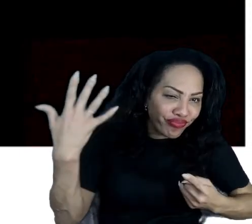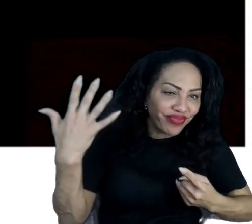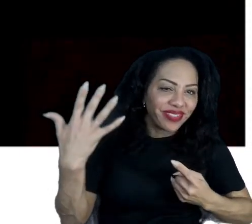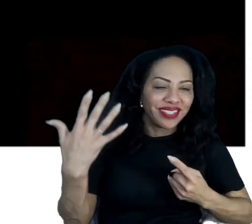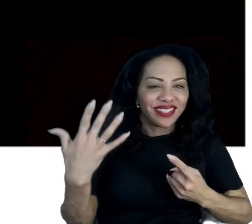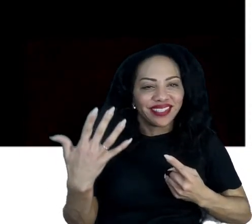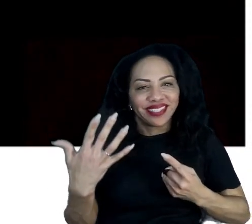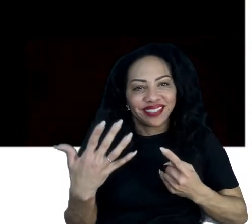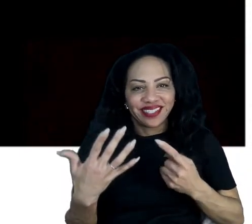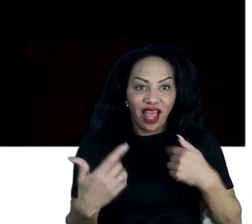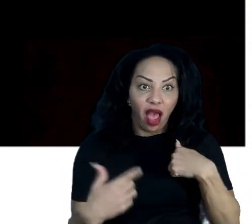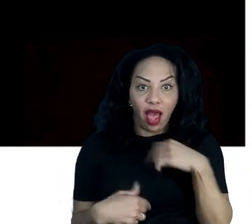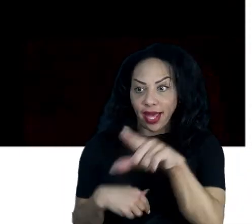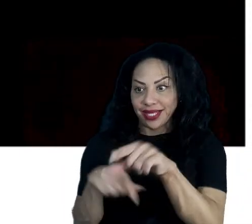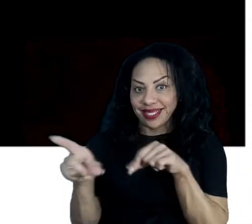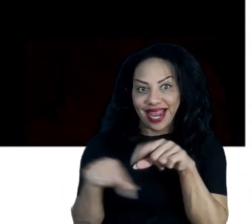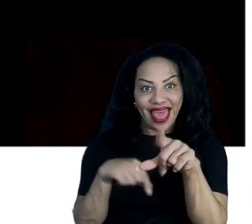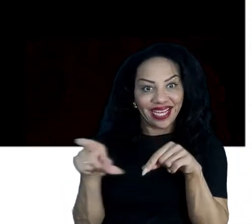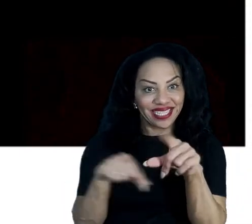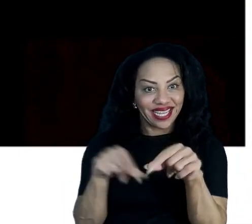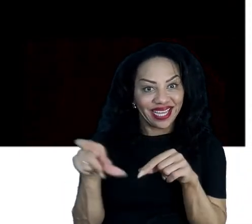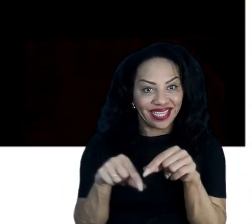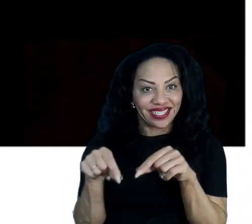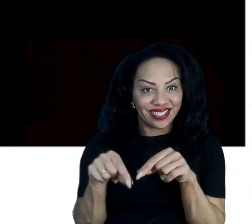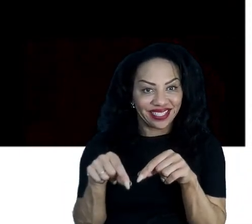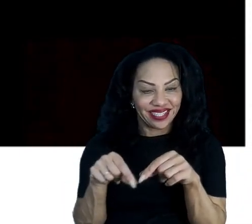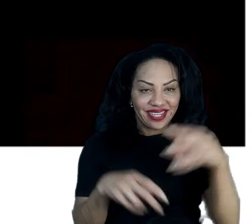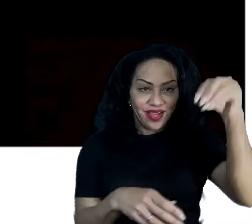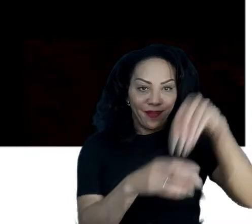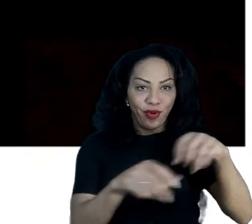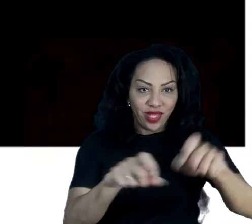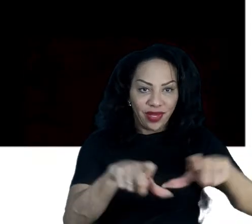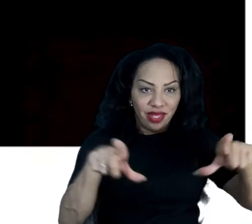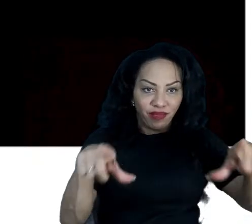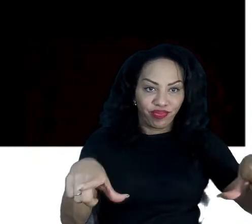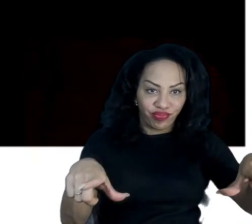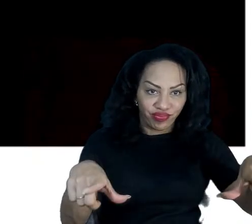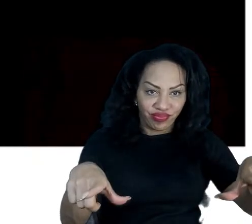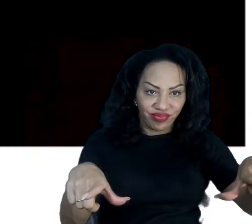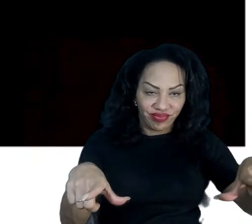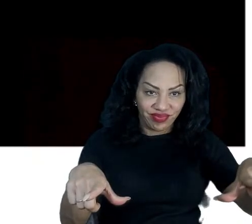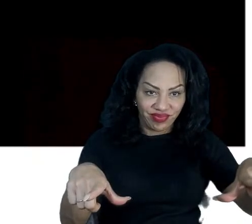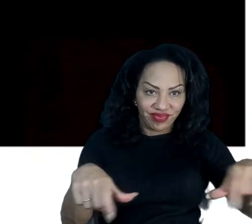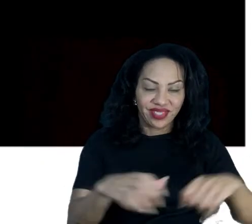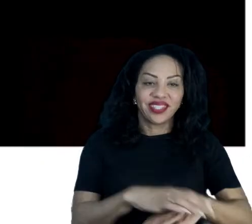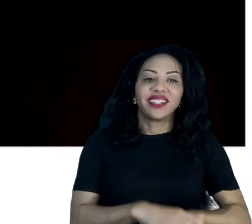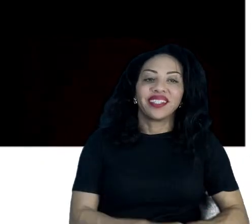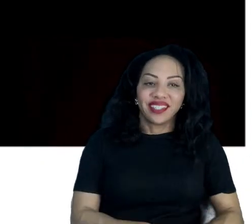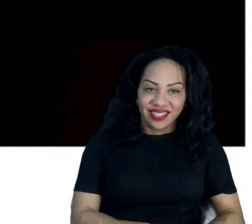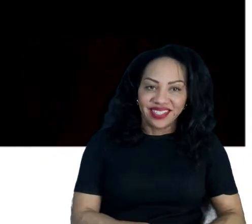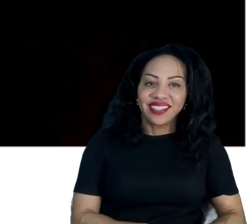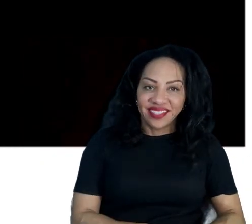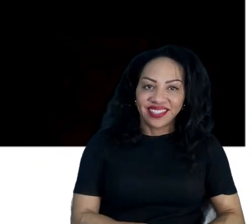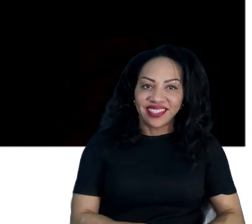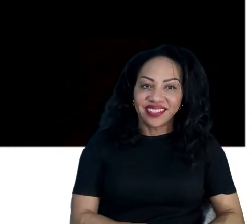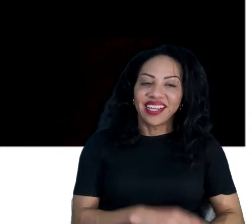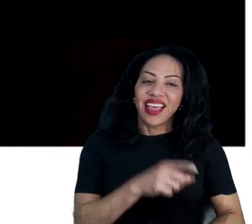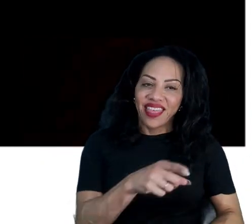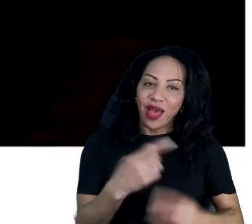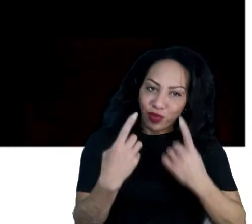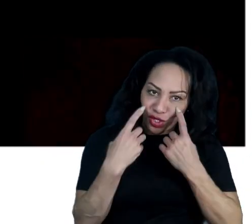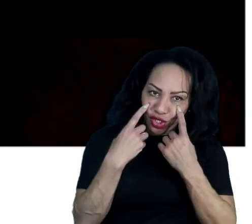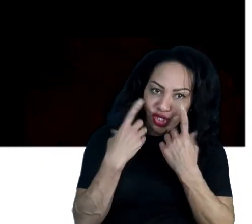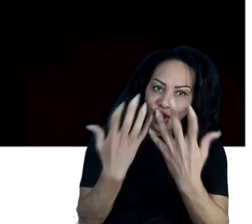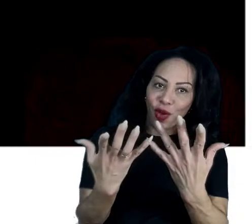selected these documents because they're kind of exploring somehow how the people who worked at Arnolfini were